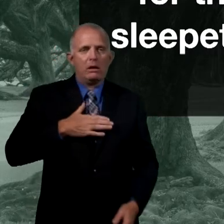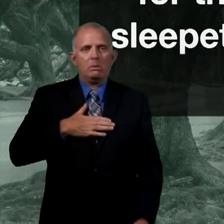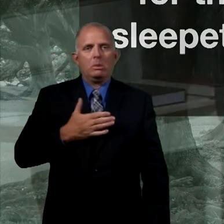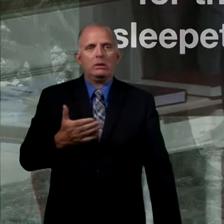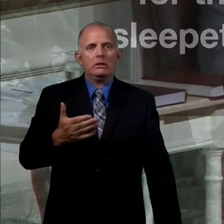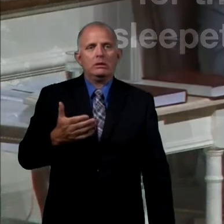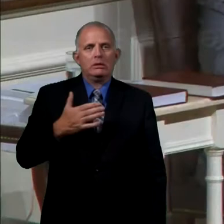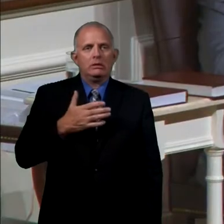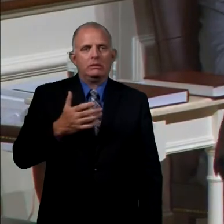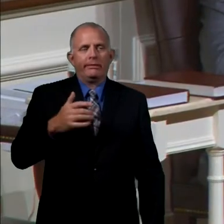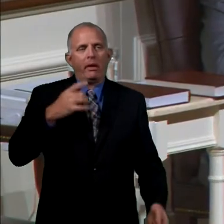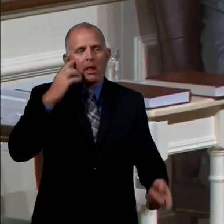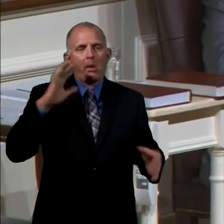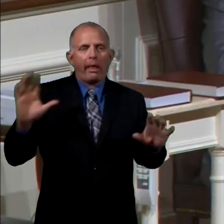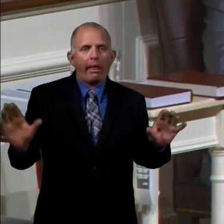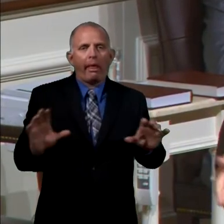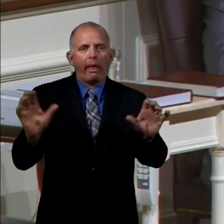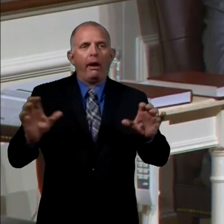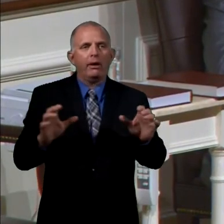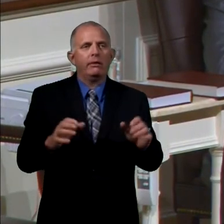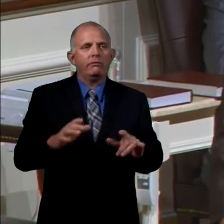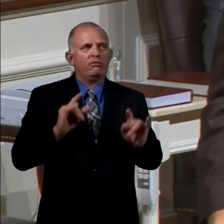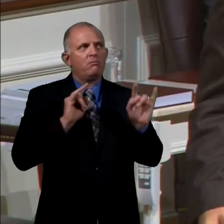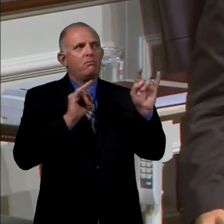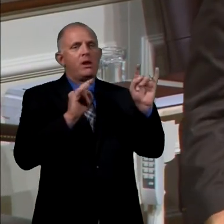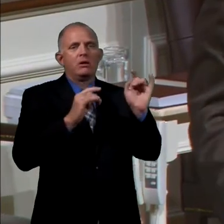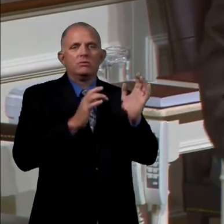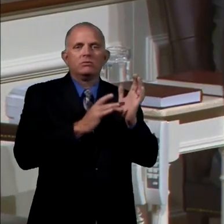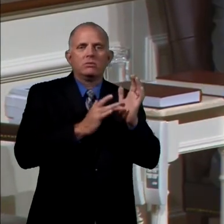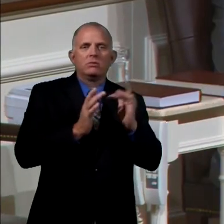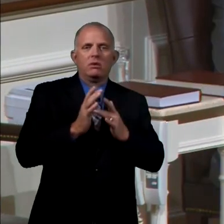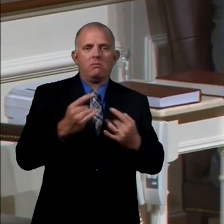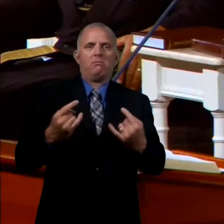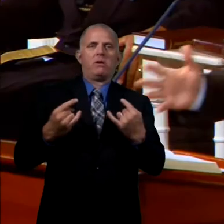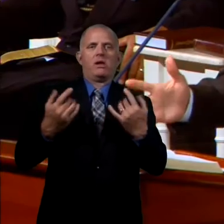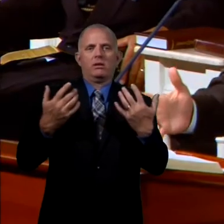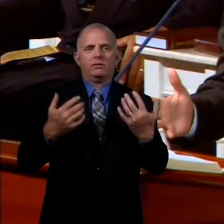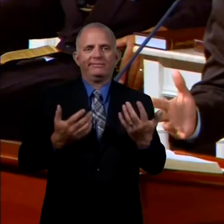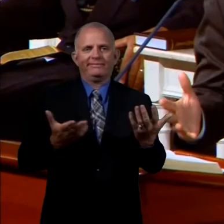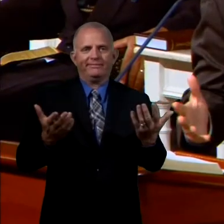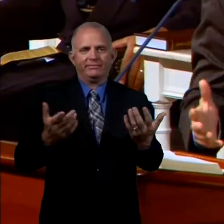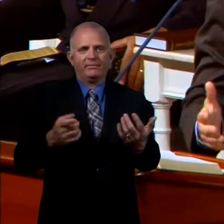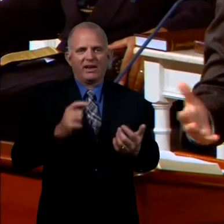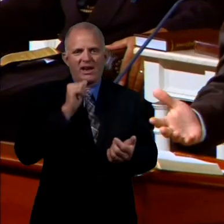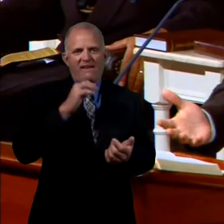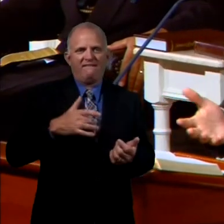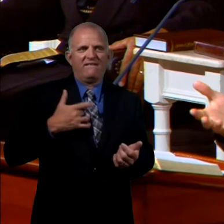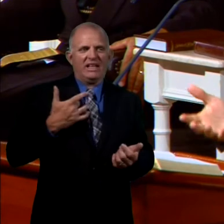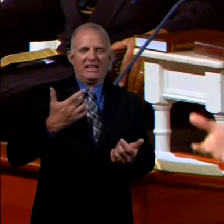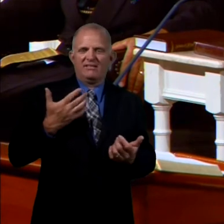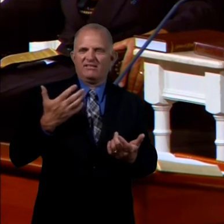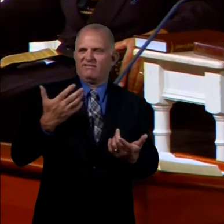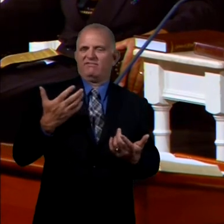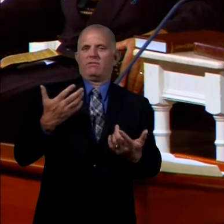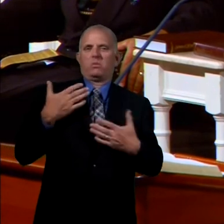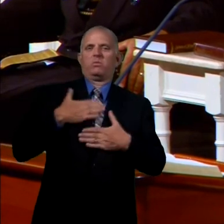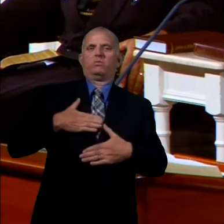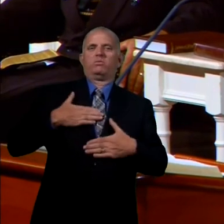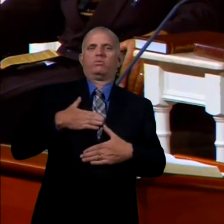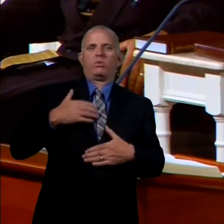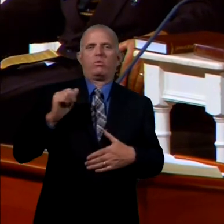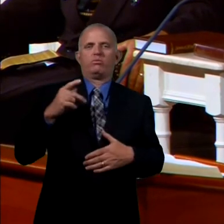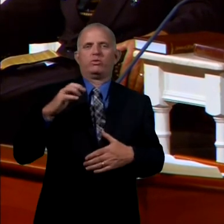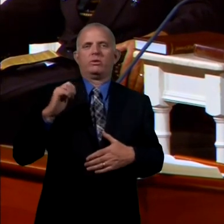somebody and they just kind of make fun of Jesus, or they make fun of what you're even trying to do, and you don't feel appreciated at all, and you wonder, "What in the world? Why am I even trying to do